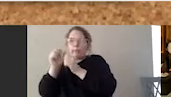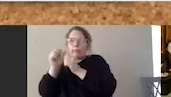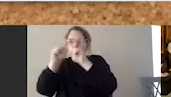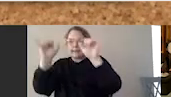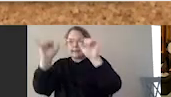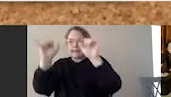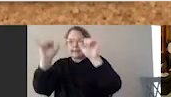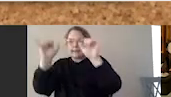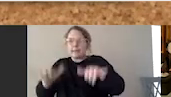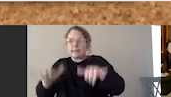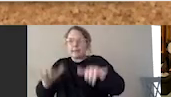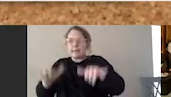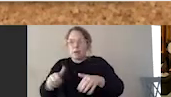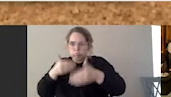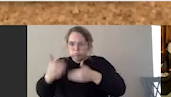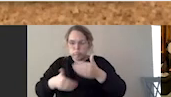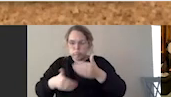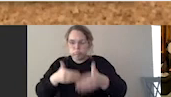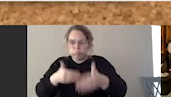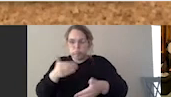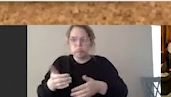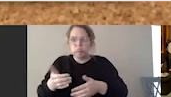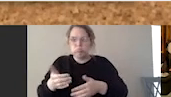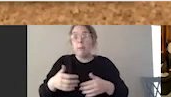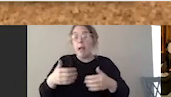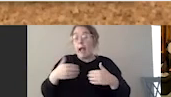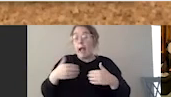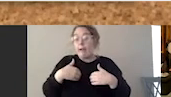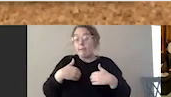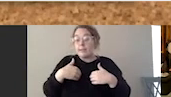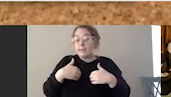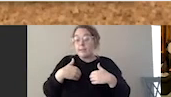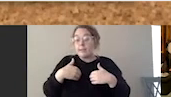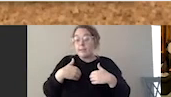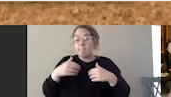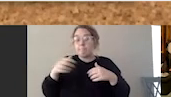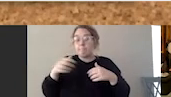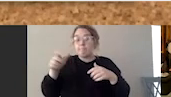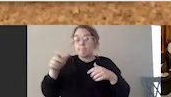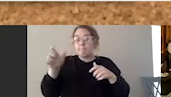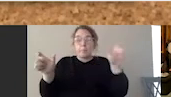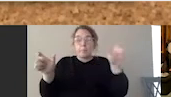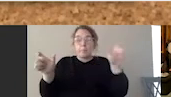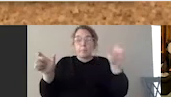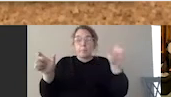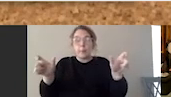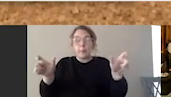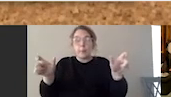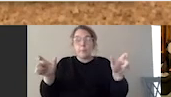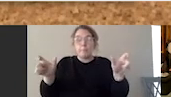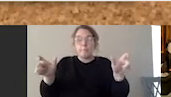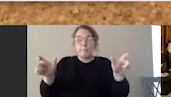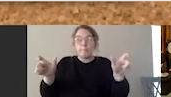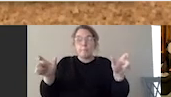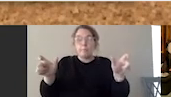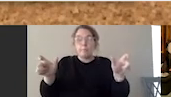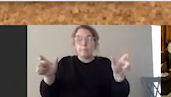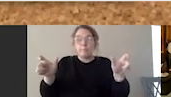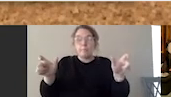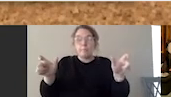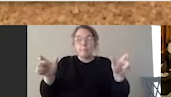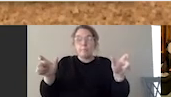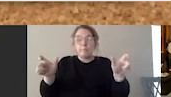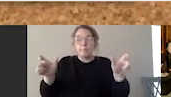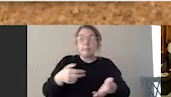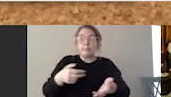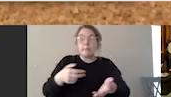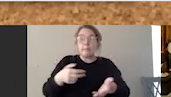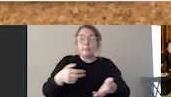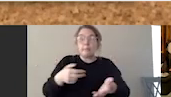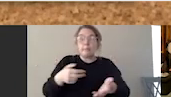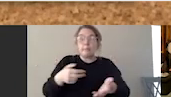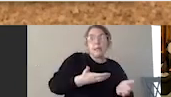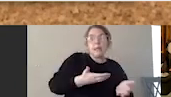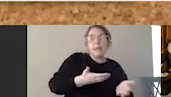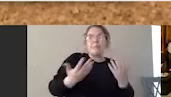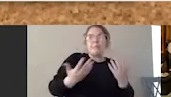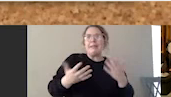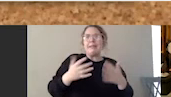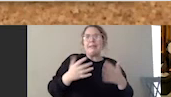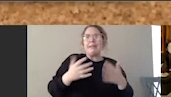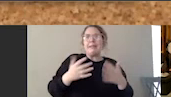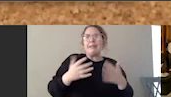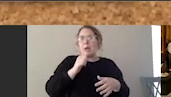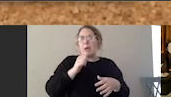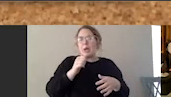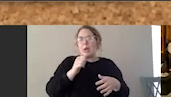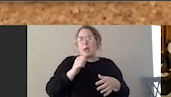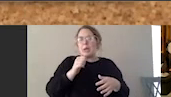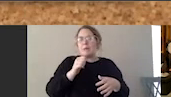forward, having the modules be named stand up and greet the student might not necessarily be the most